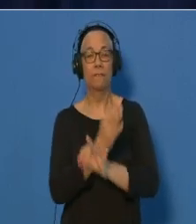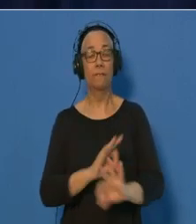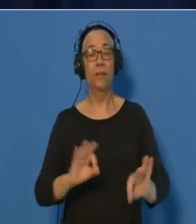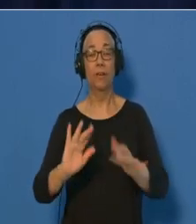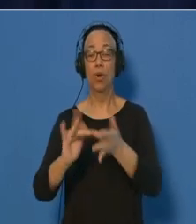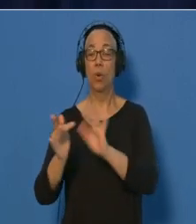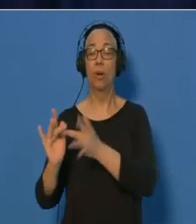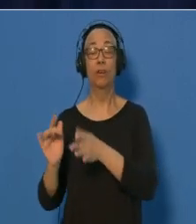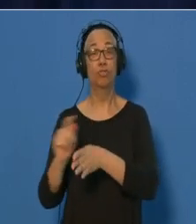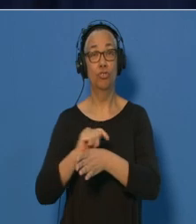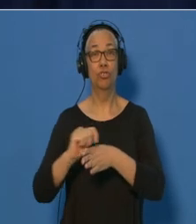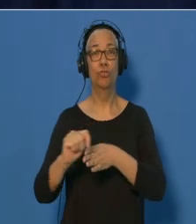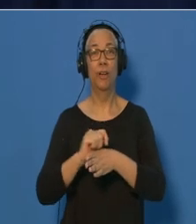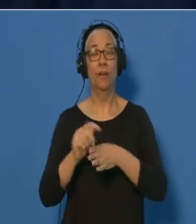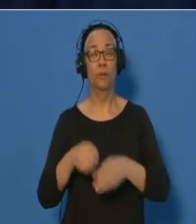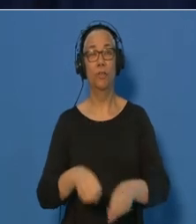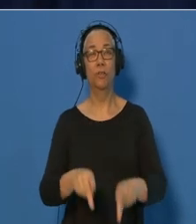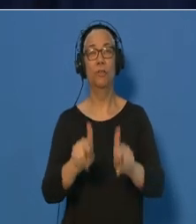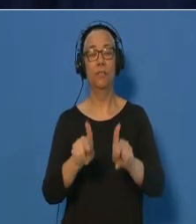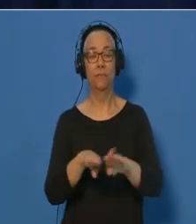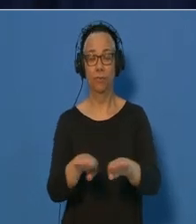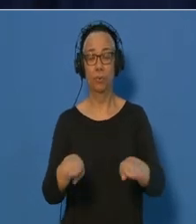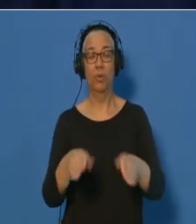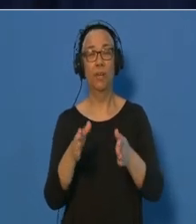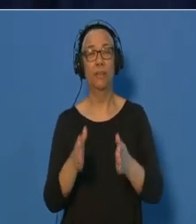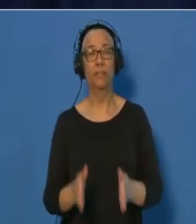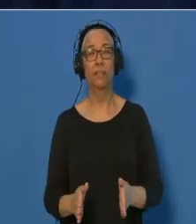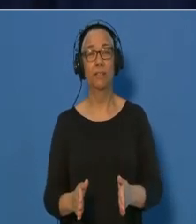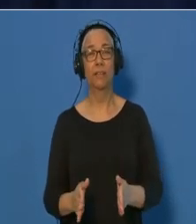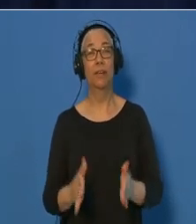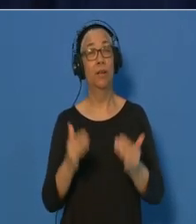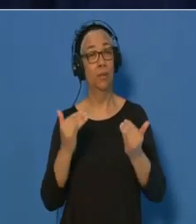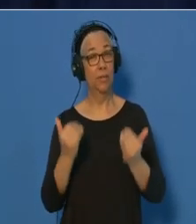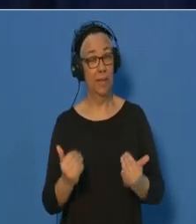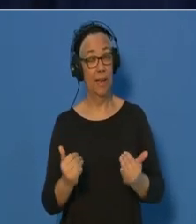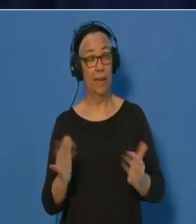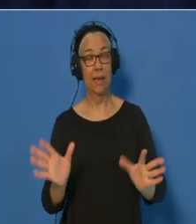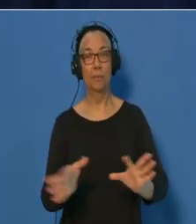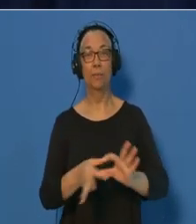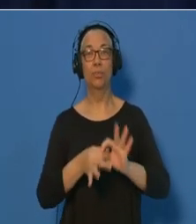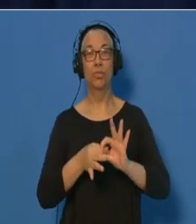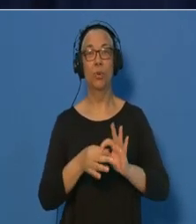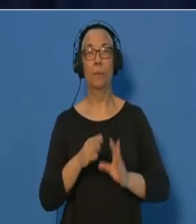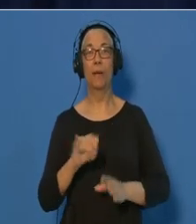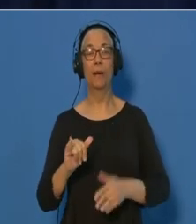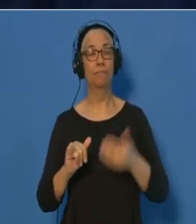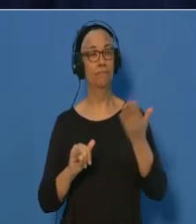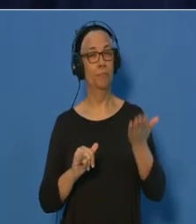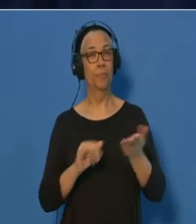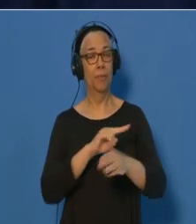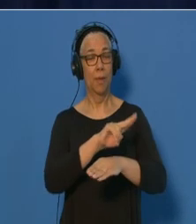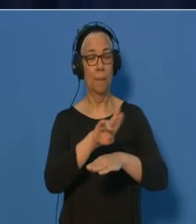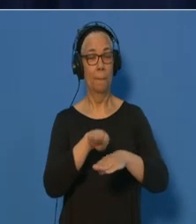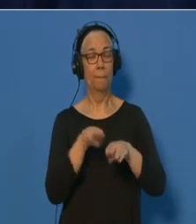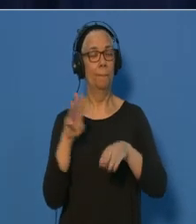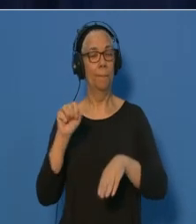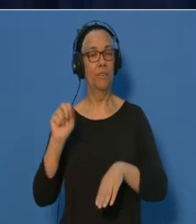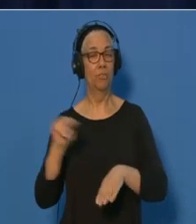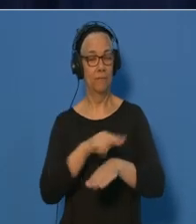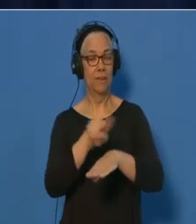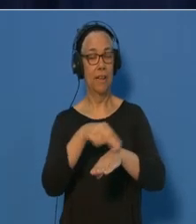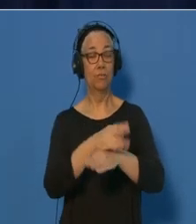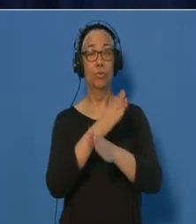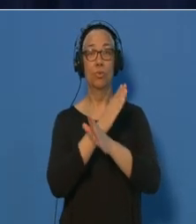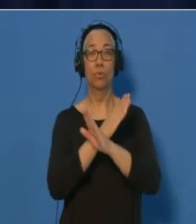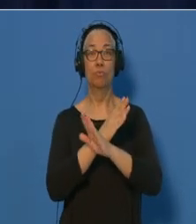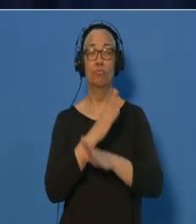opportunities that exist for Bermudians. Today, I am joined by the Minister of National Security, who will review items regarding